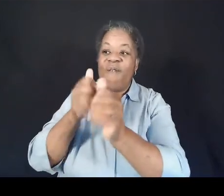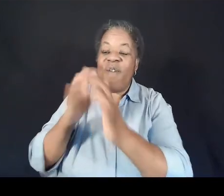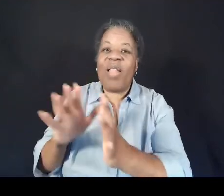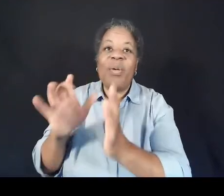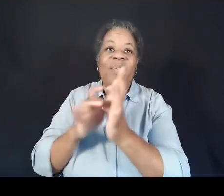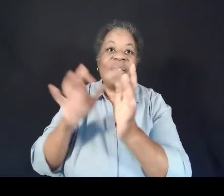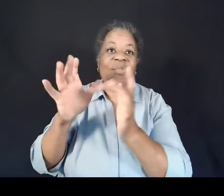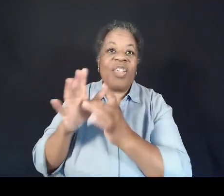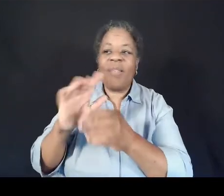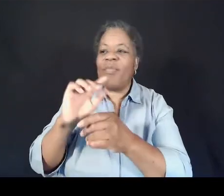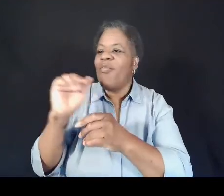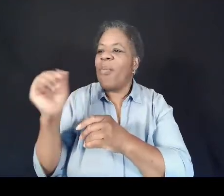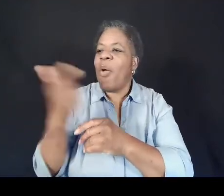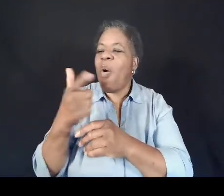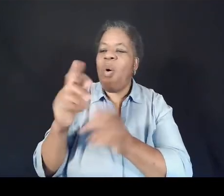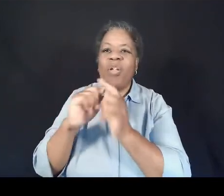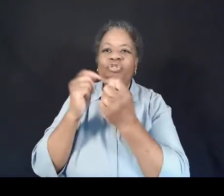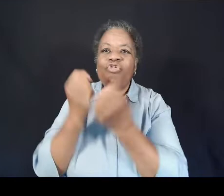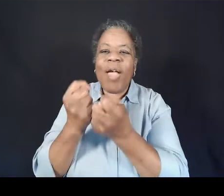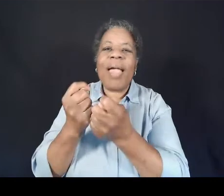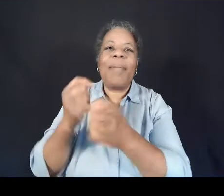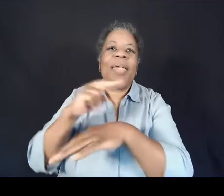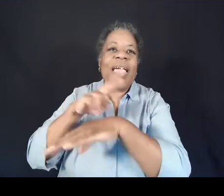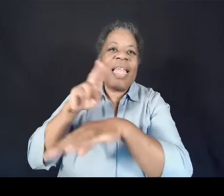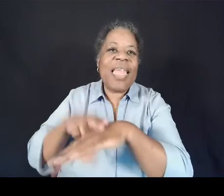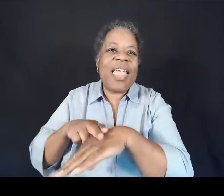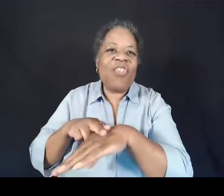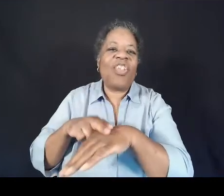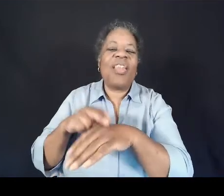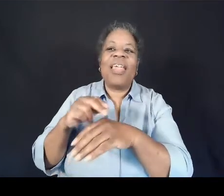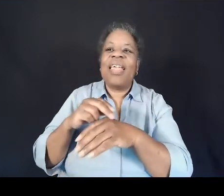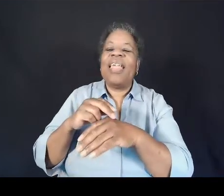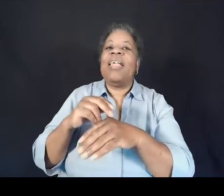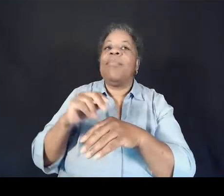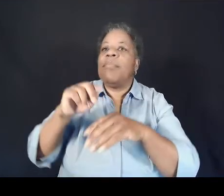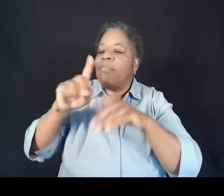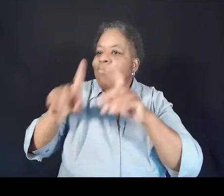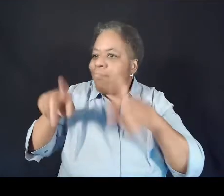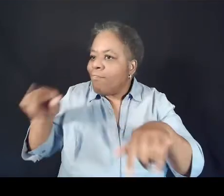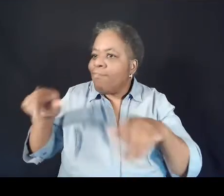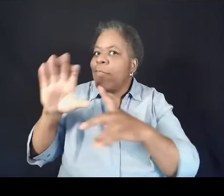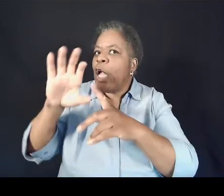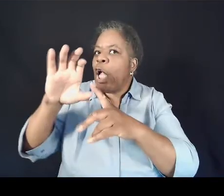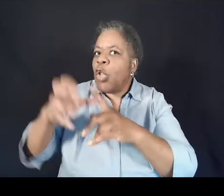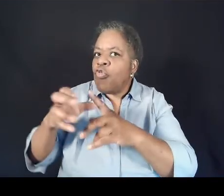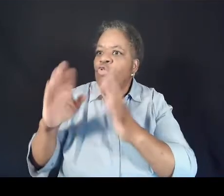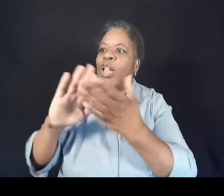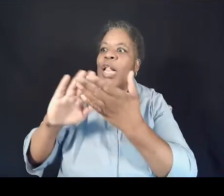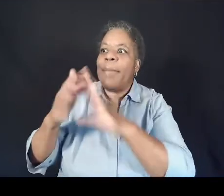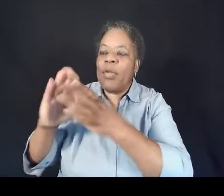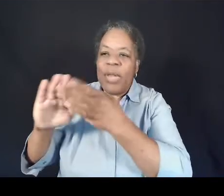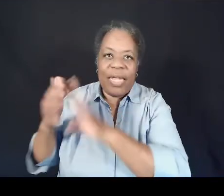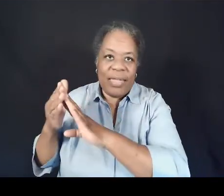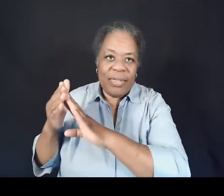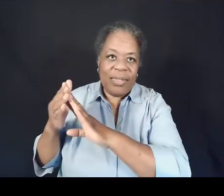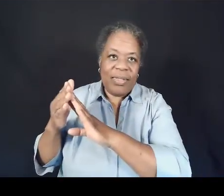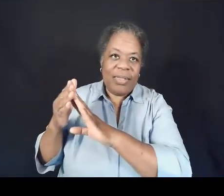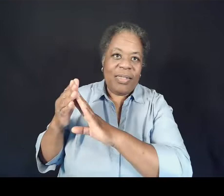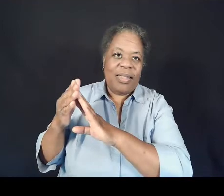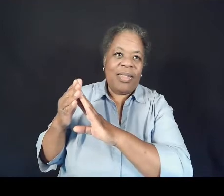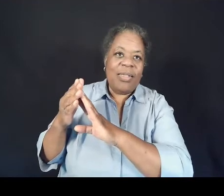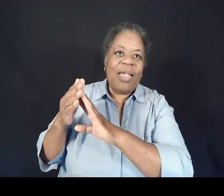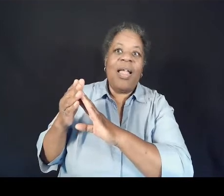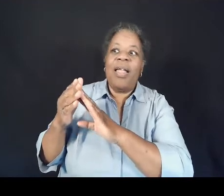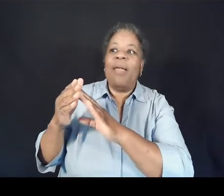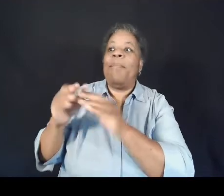nation. So it's a multicultural community James is writing to, but a community that's been scattered